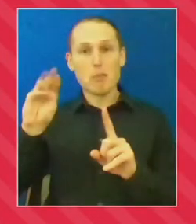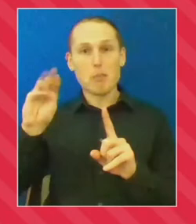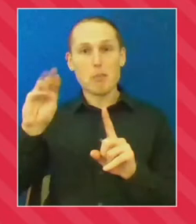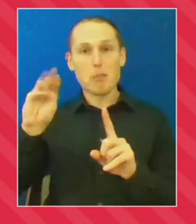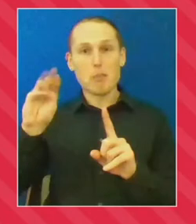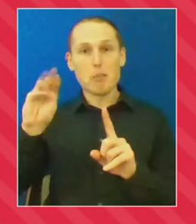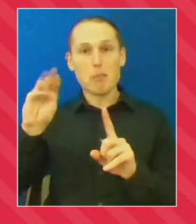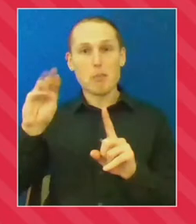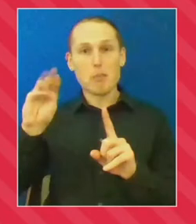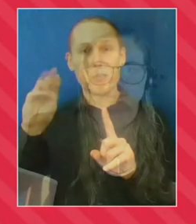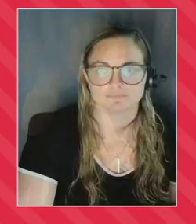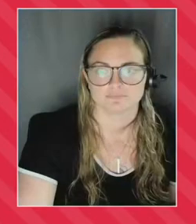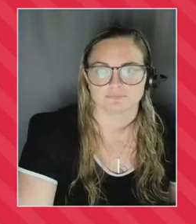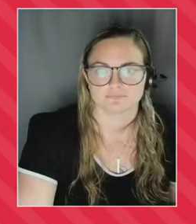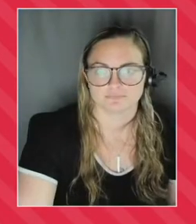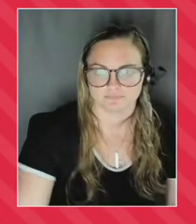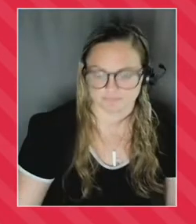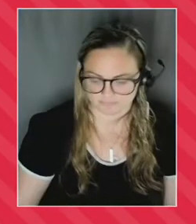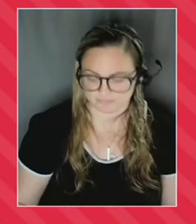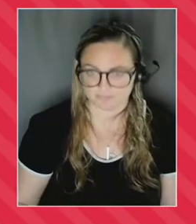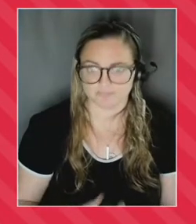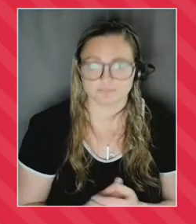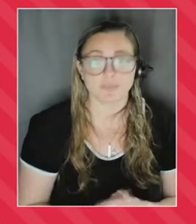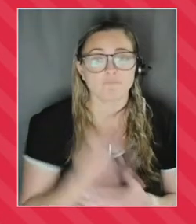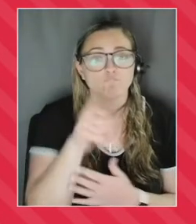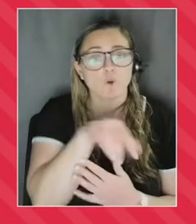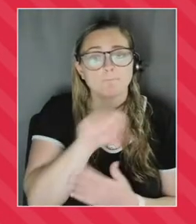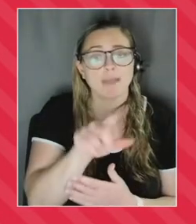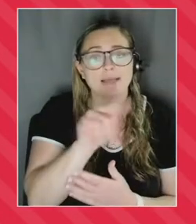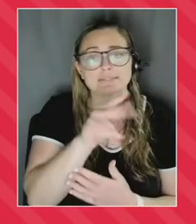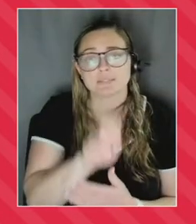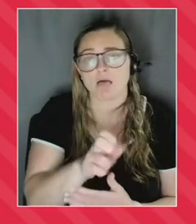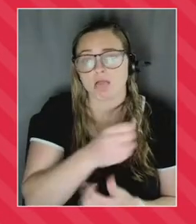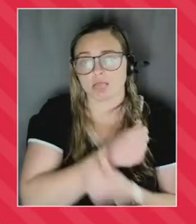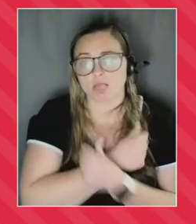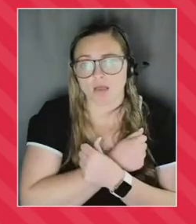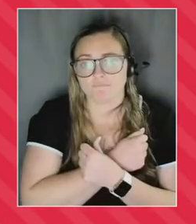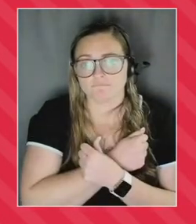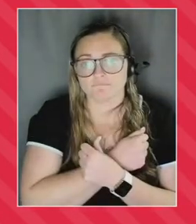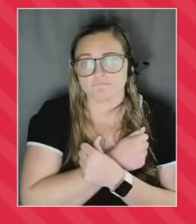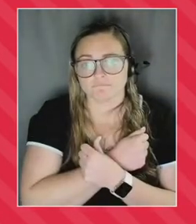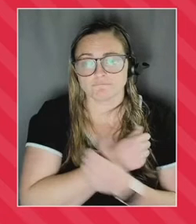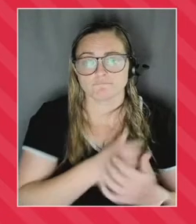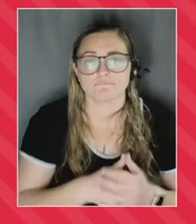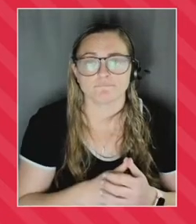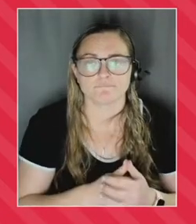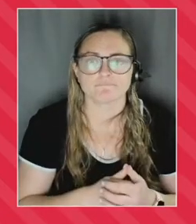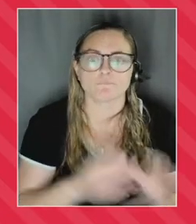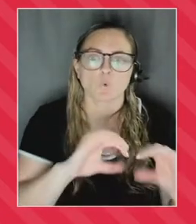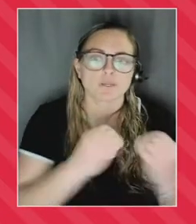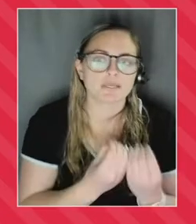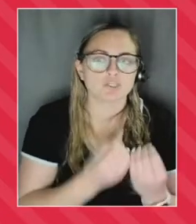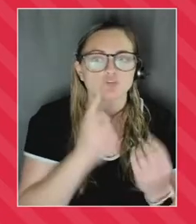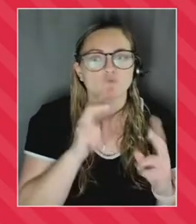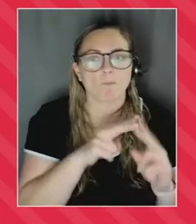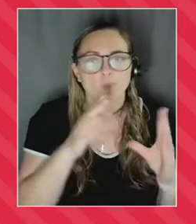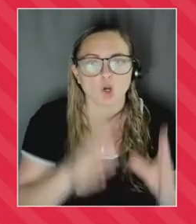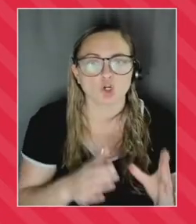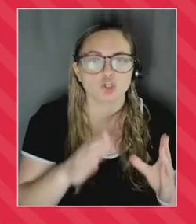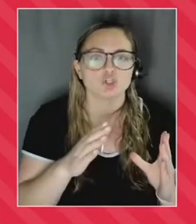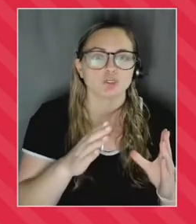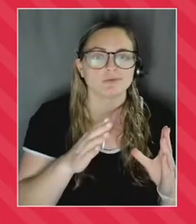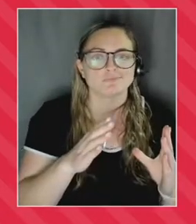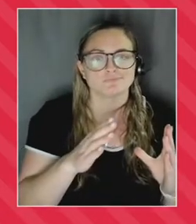We've got a campaign called Pass the Love, working with the organization Partnership for a Healthier America. So